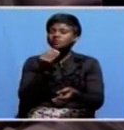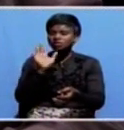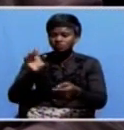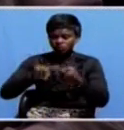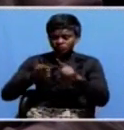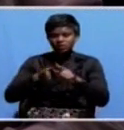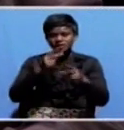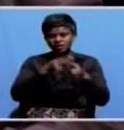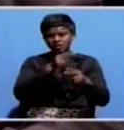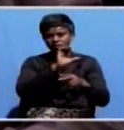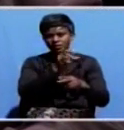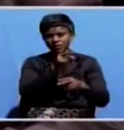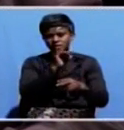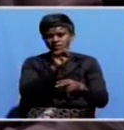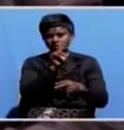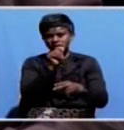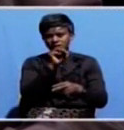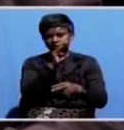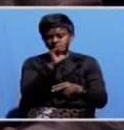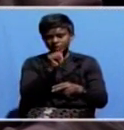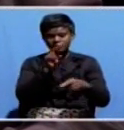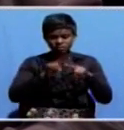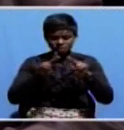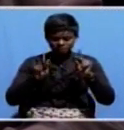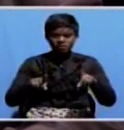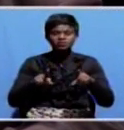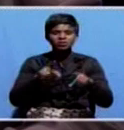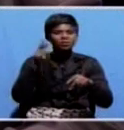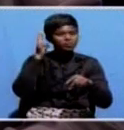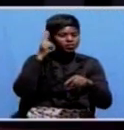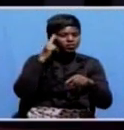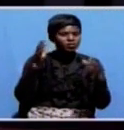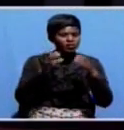Chapa Chikamba, who is also chairperson for the Frederick Chiluba Memorial Committee.